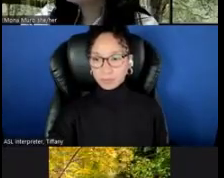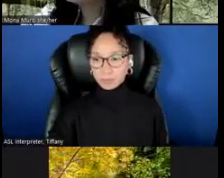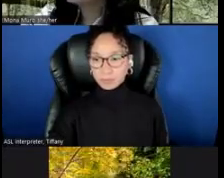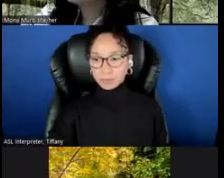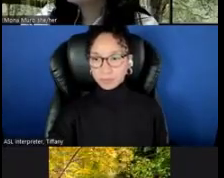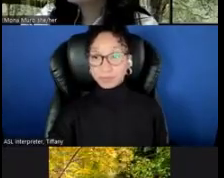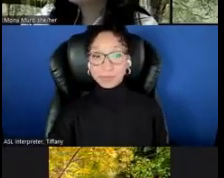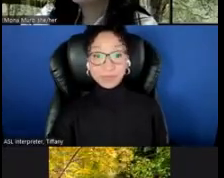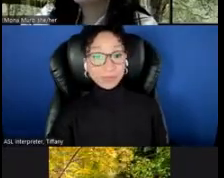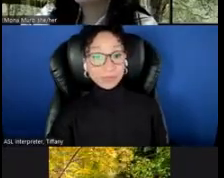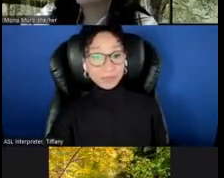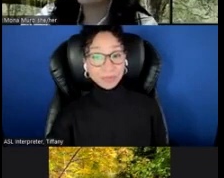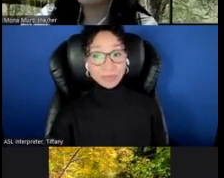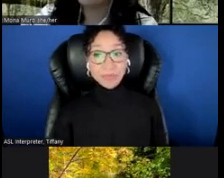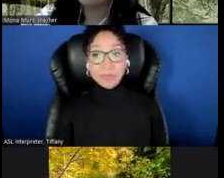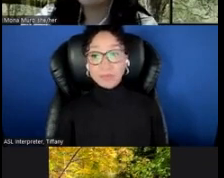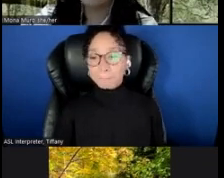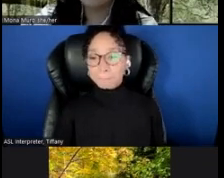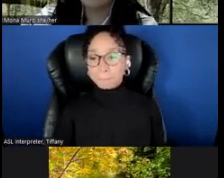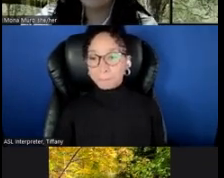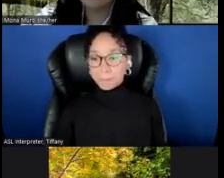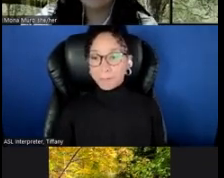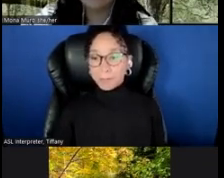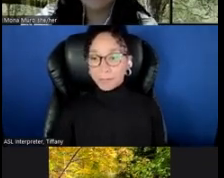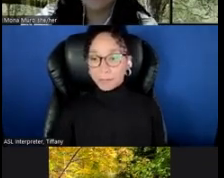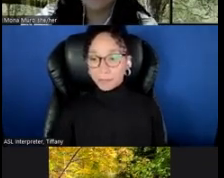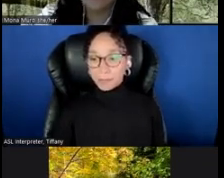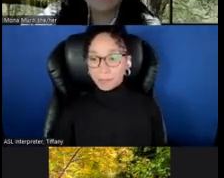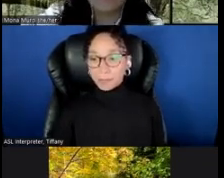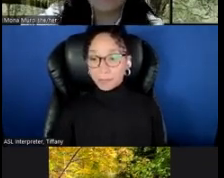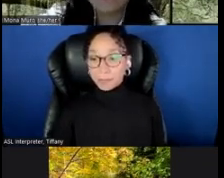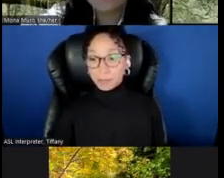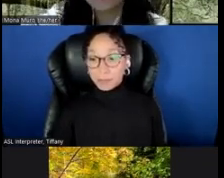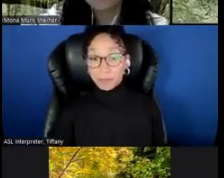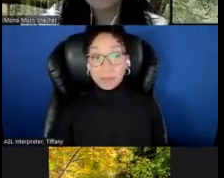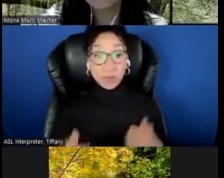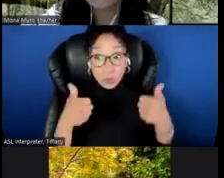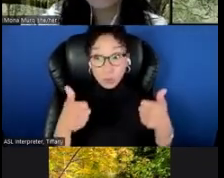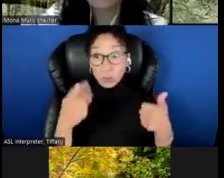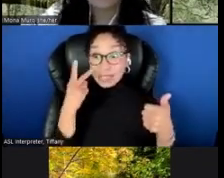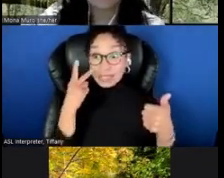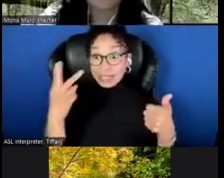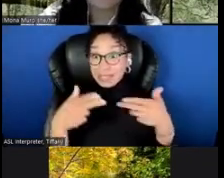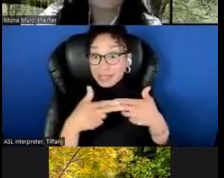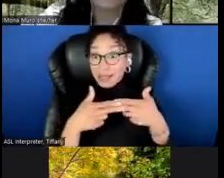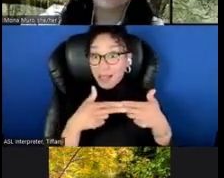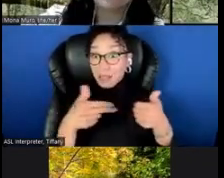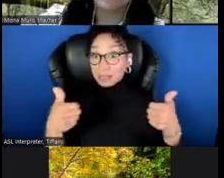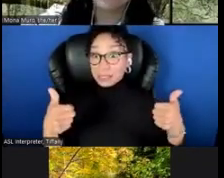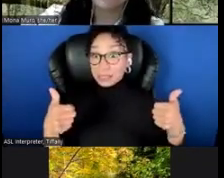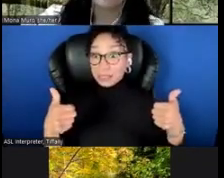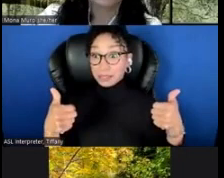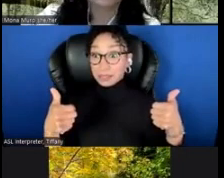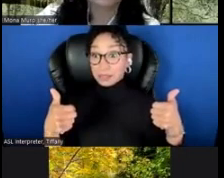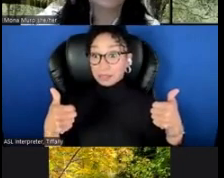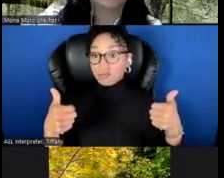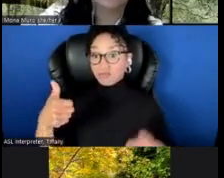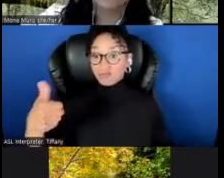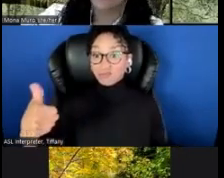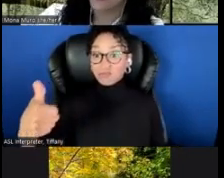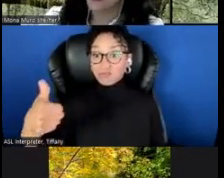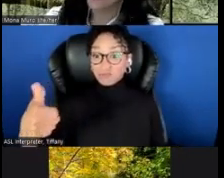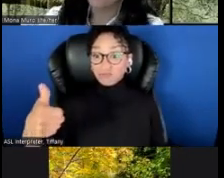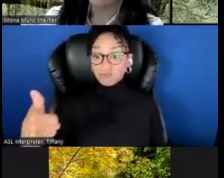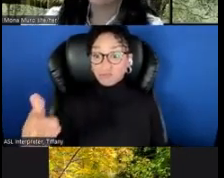If someone is able to just share that, confirm that they're able to see that, that would be helpful. Great. Thank you all so much.